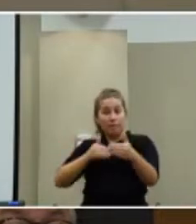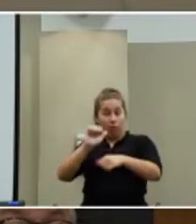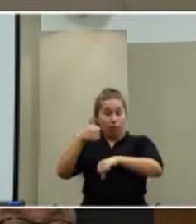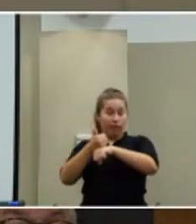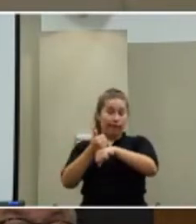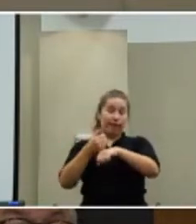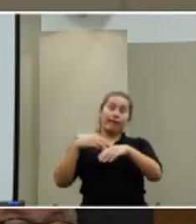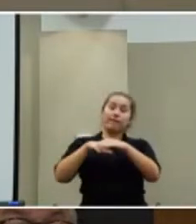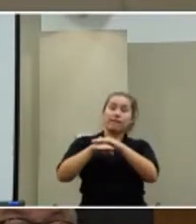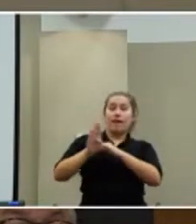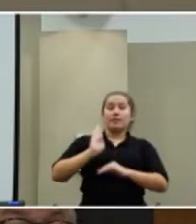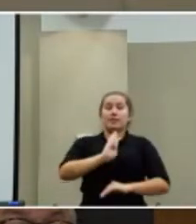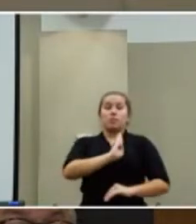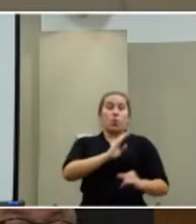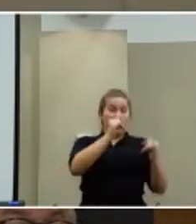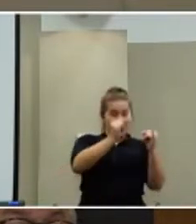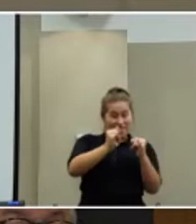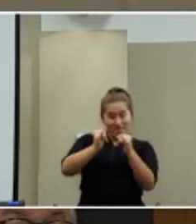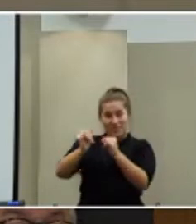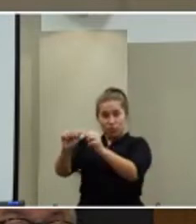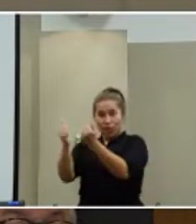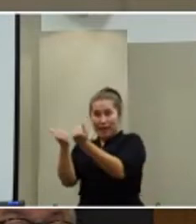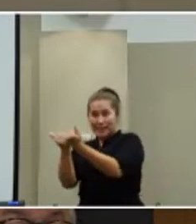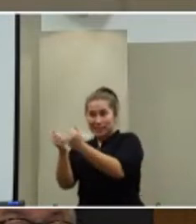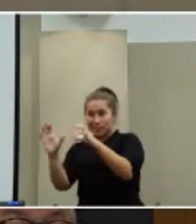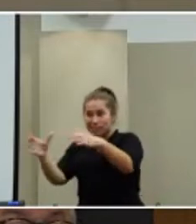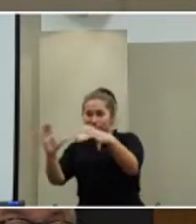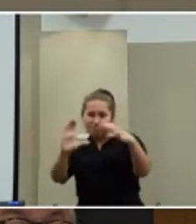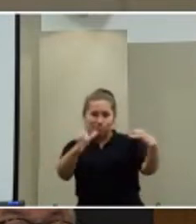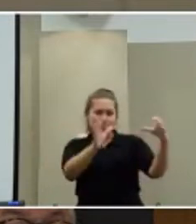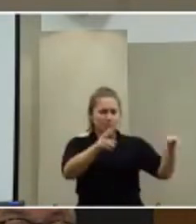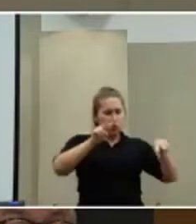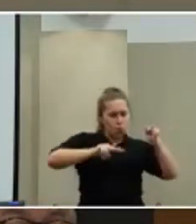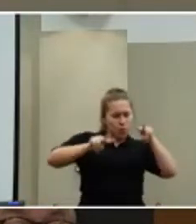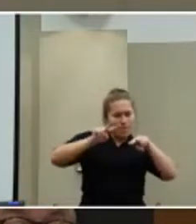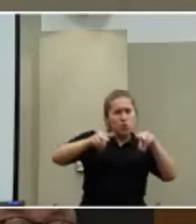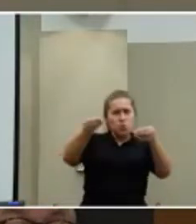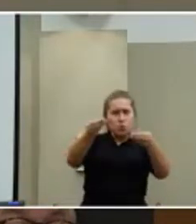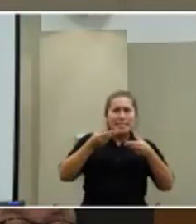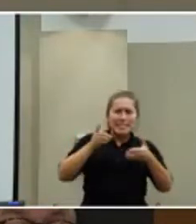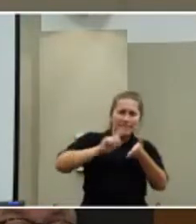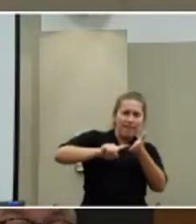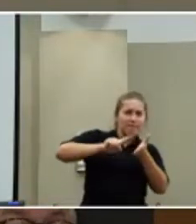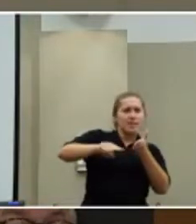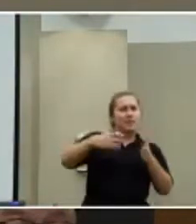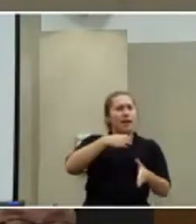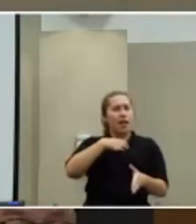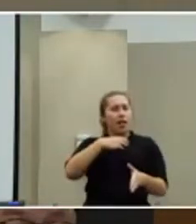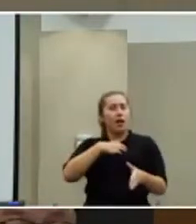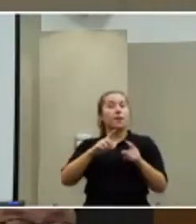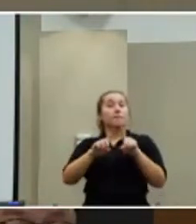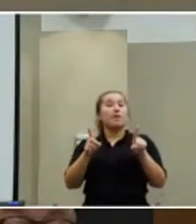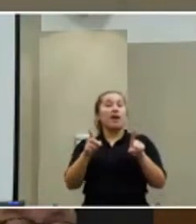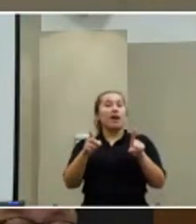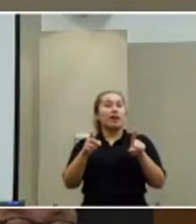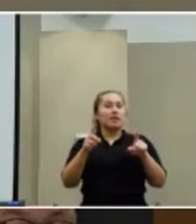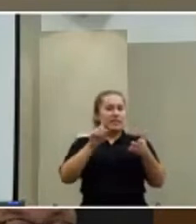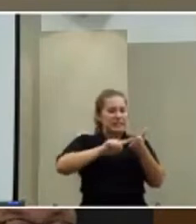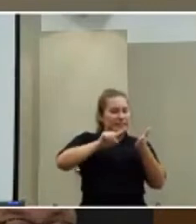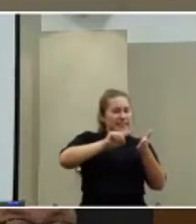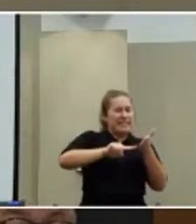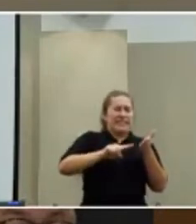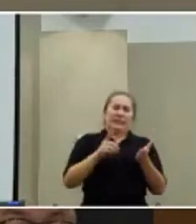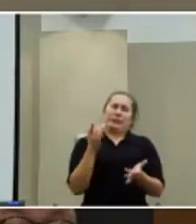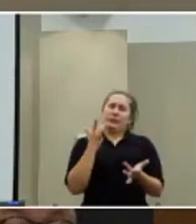Board, individual agencies would review and receive and investigate ABA complaints, but the investigations were